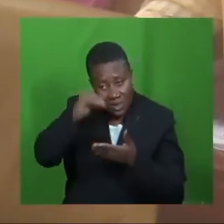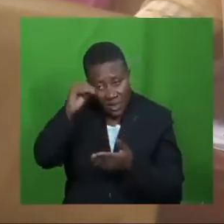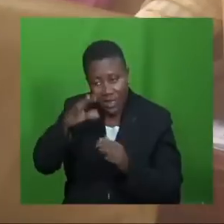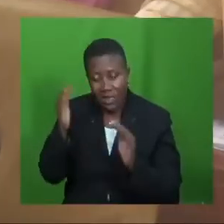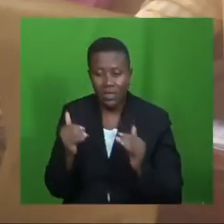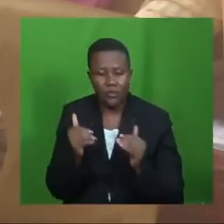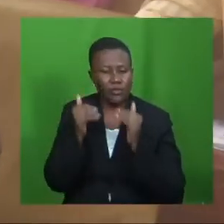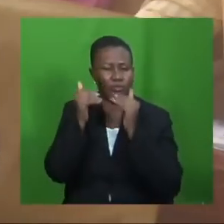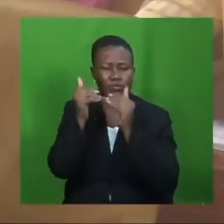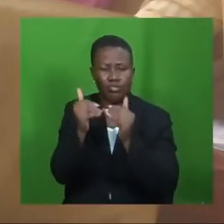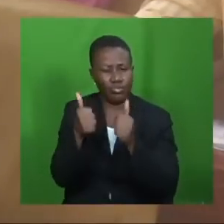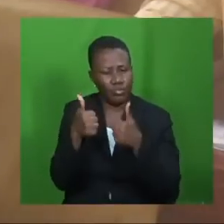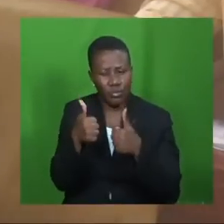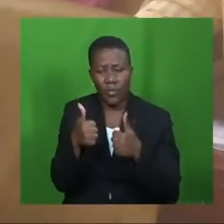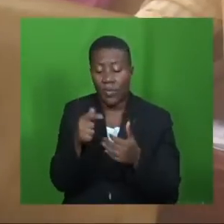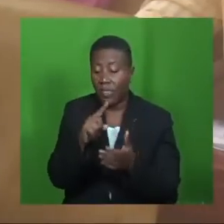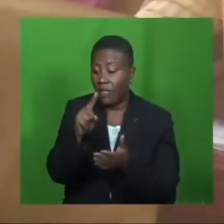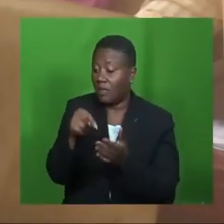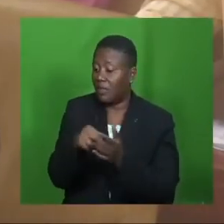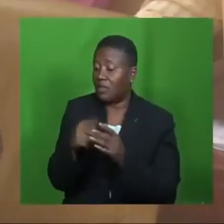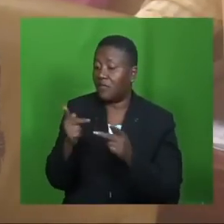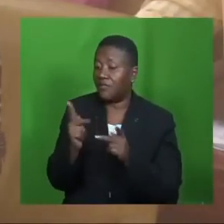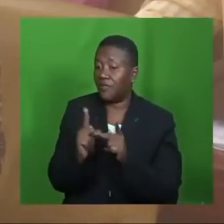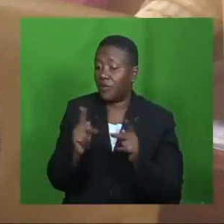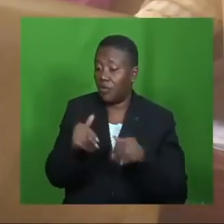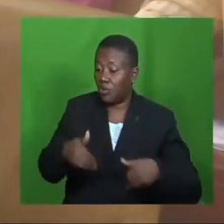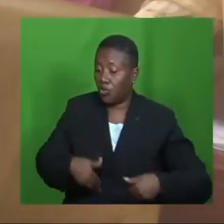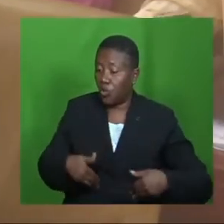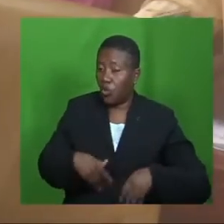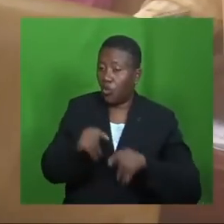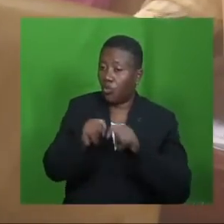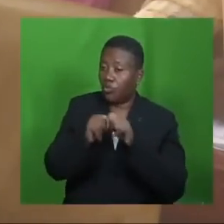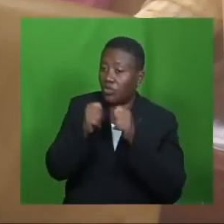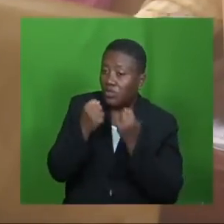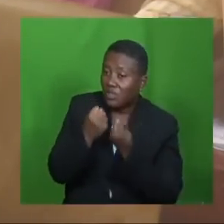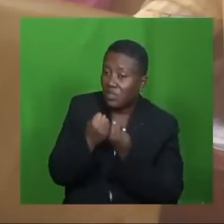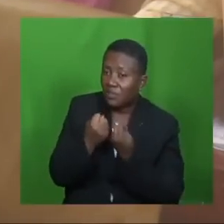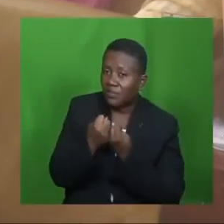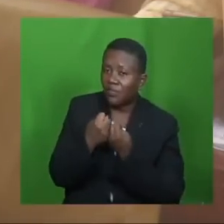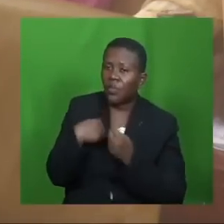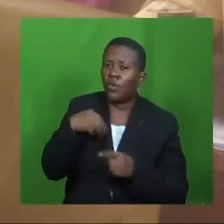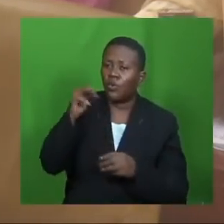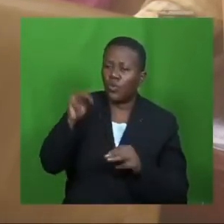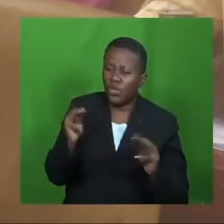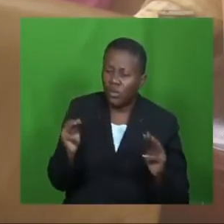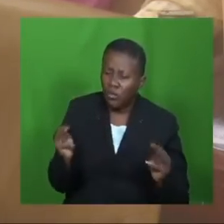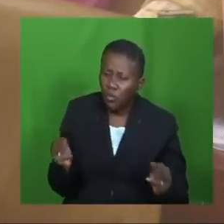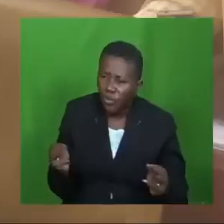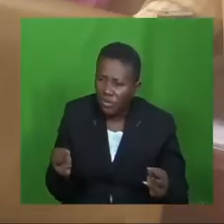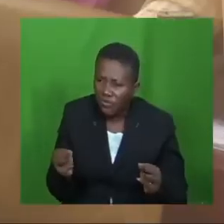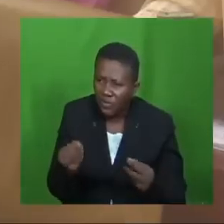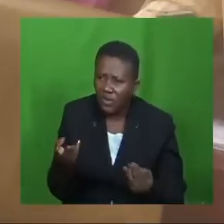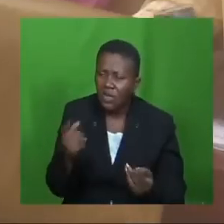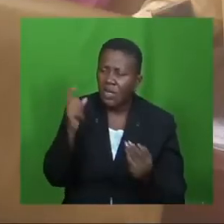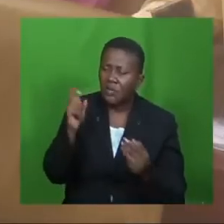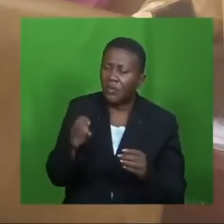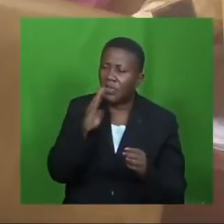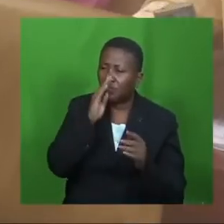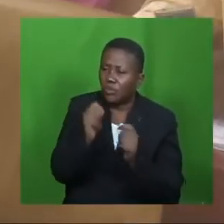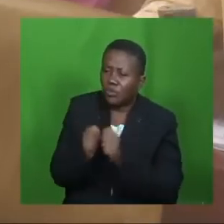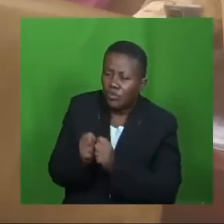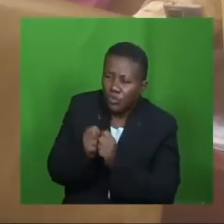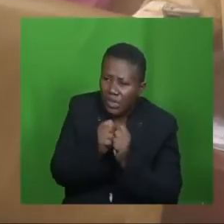young team. They need to be motivated. They need to stick together. they need to be, moving and